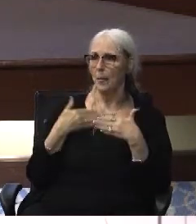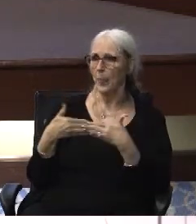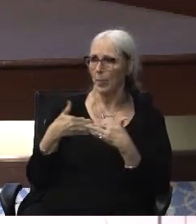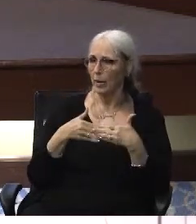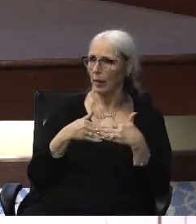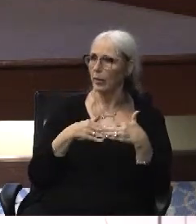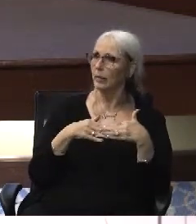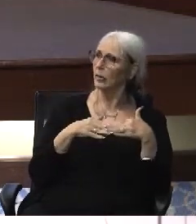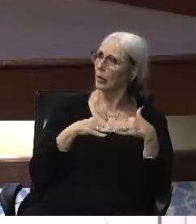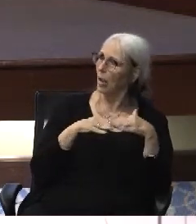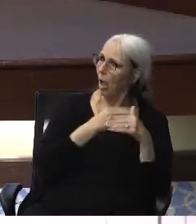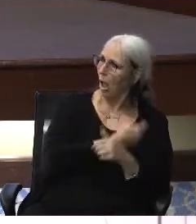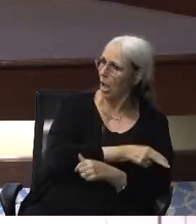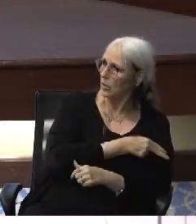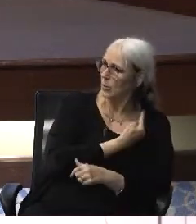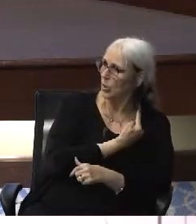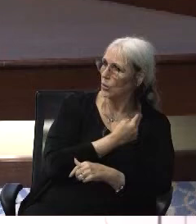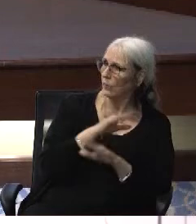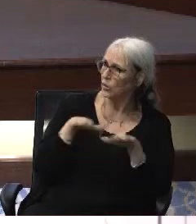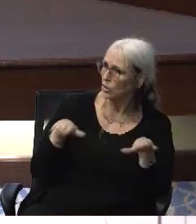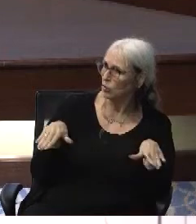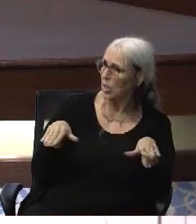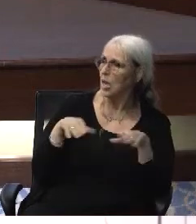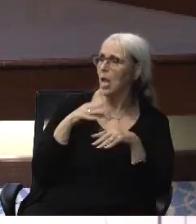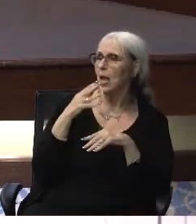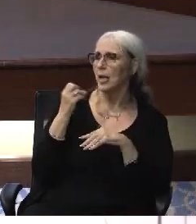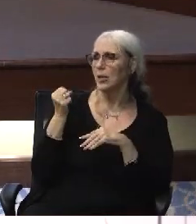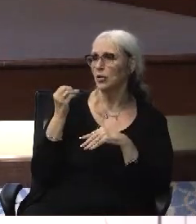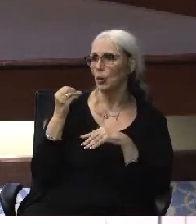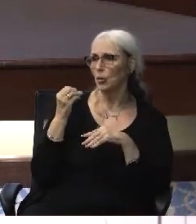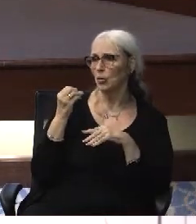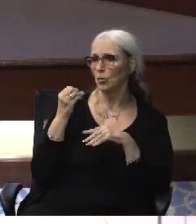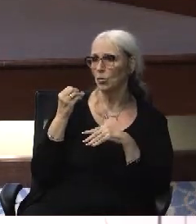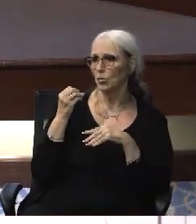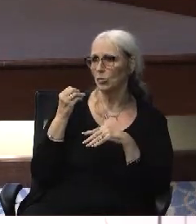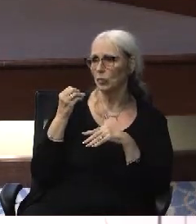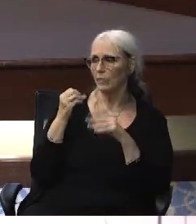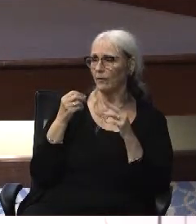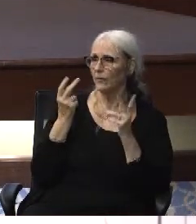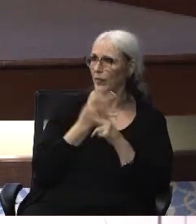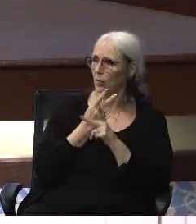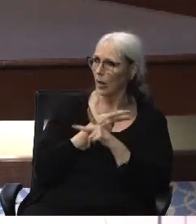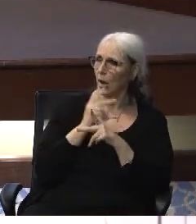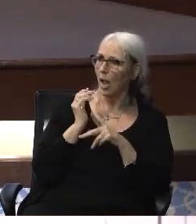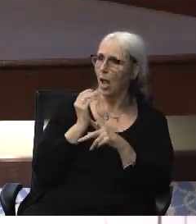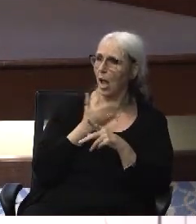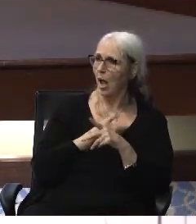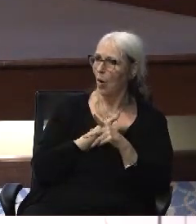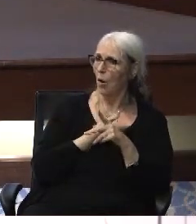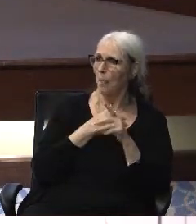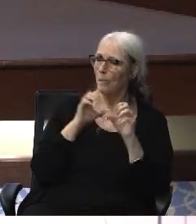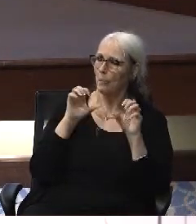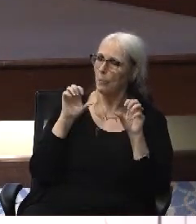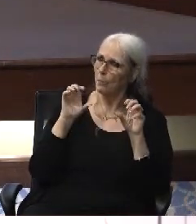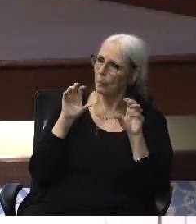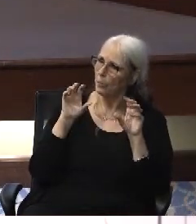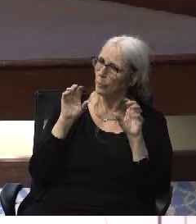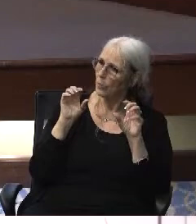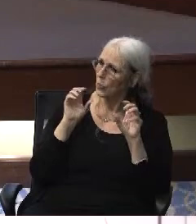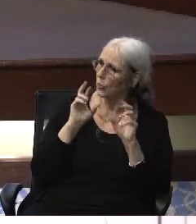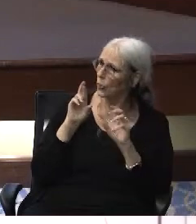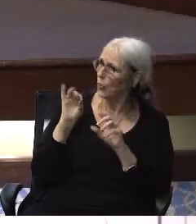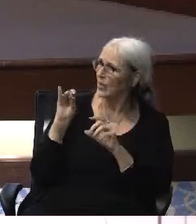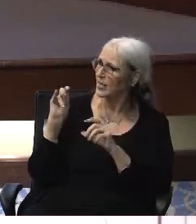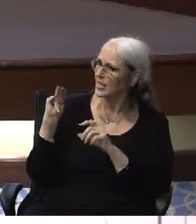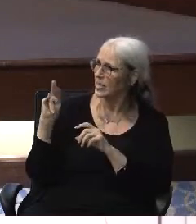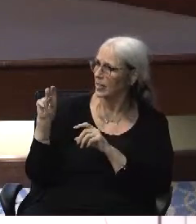try to figure out which of our potential residents were hospitalized in other trauma